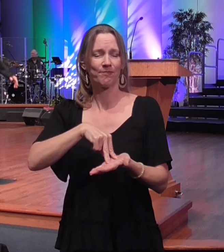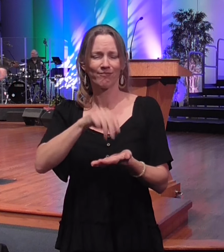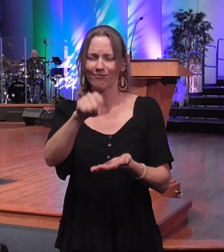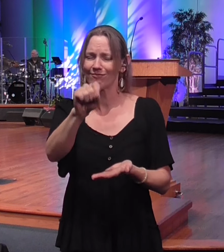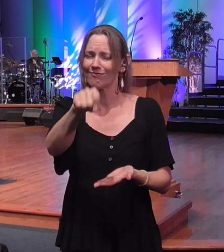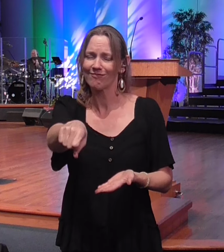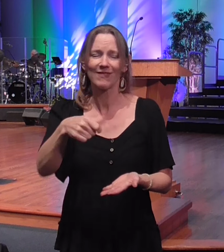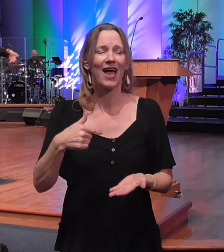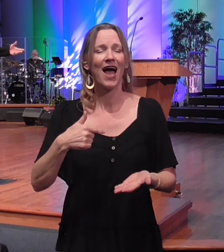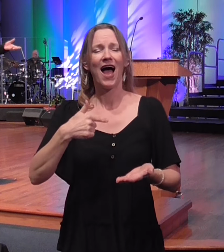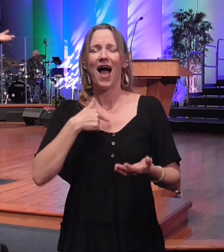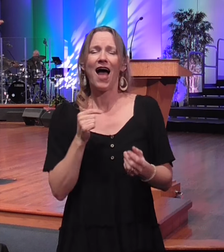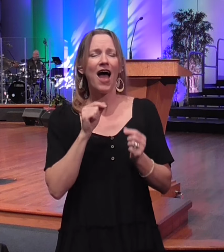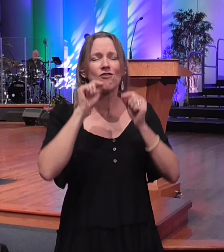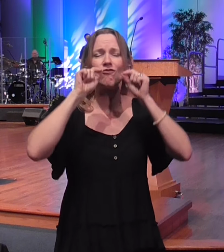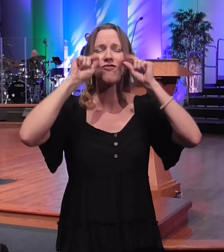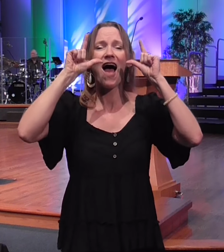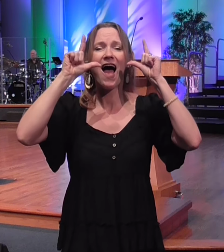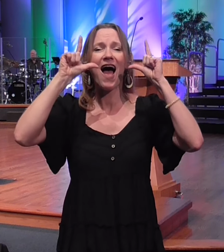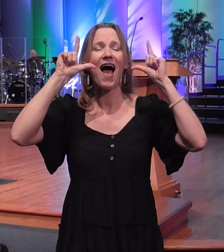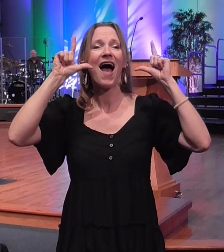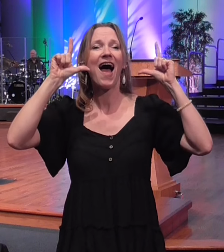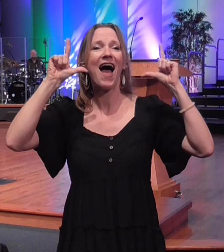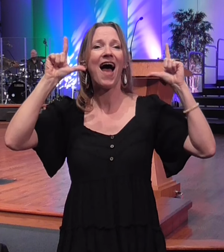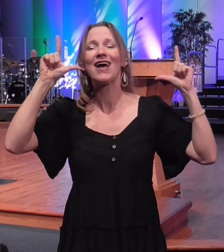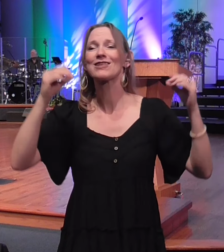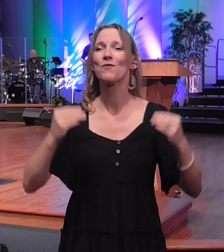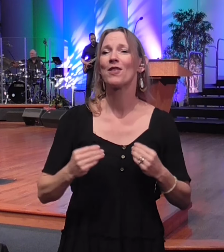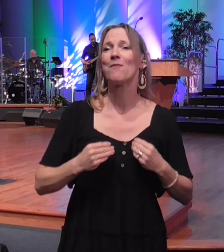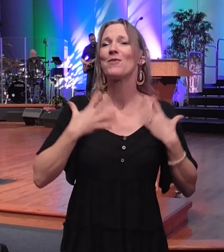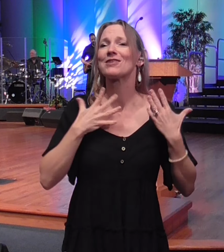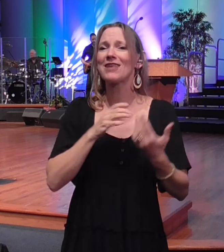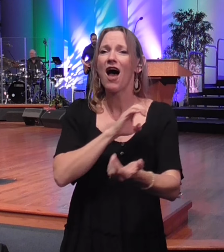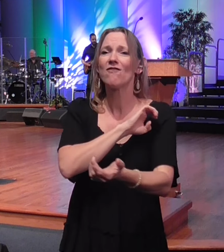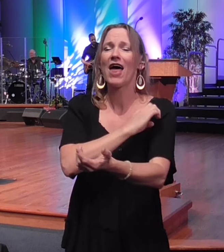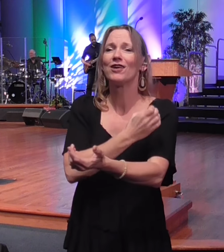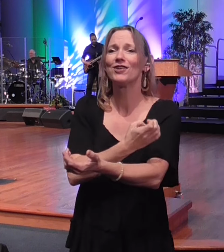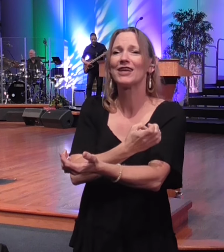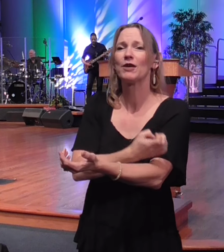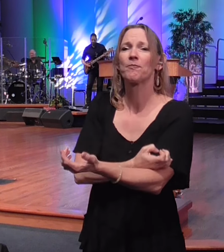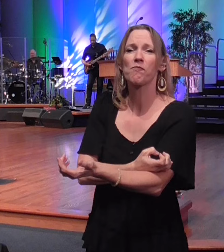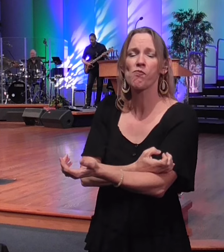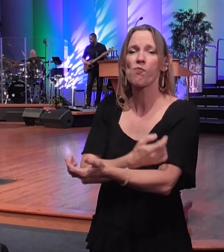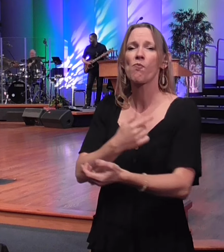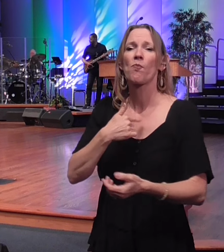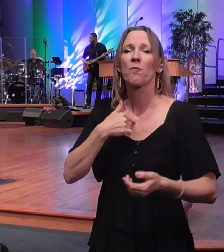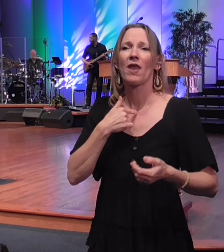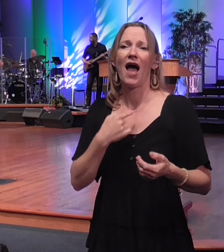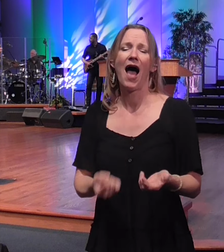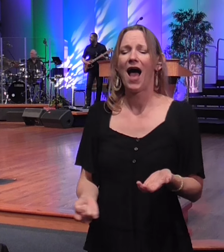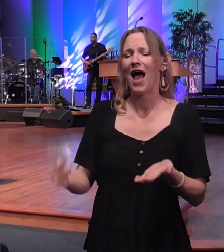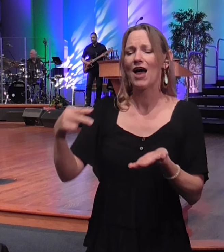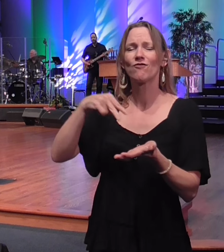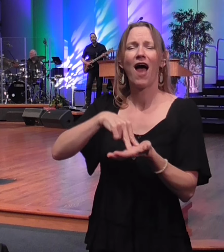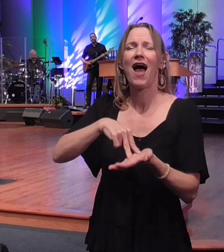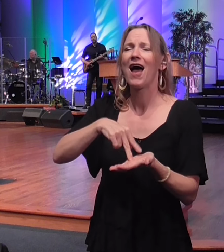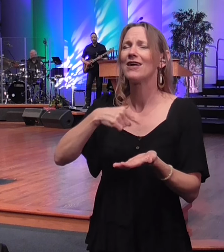yeah, yeah, yeah, yeah. I rise with a burst of energy.